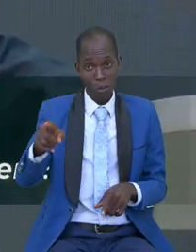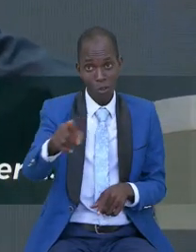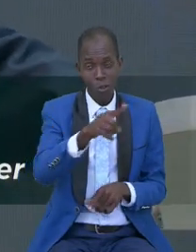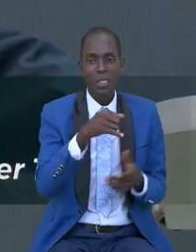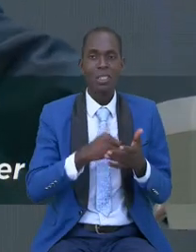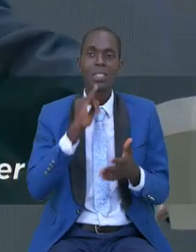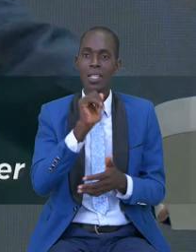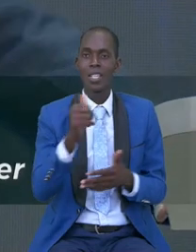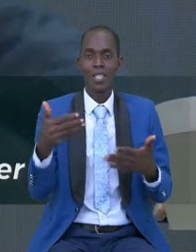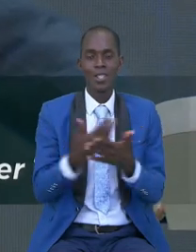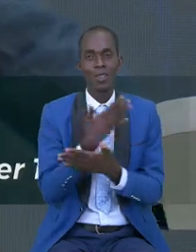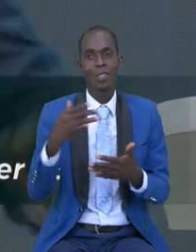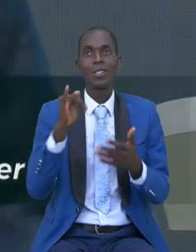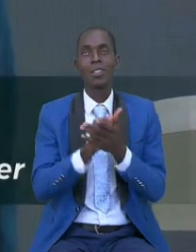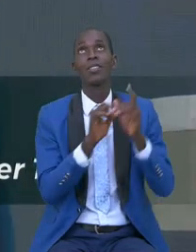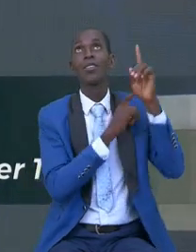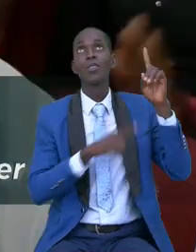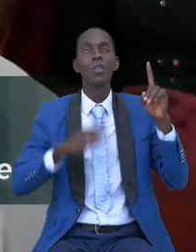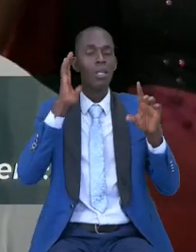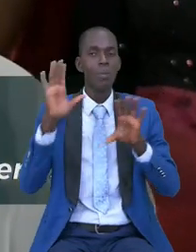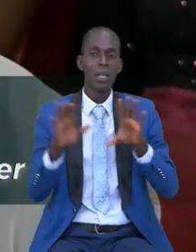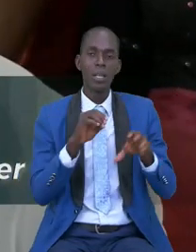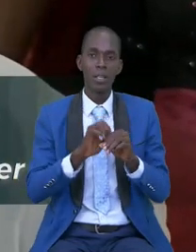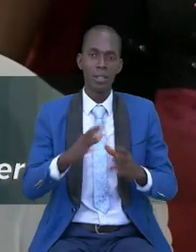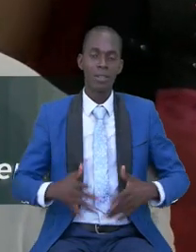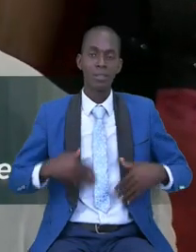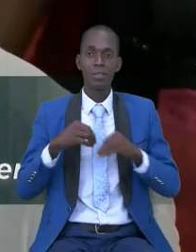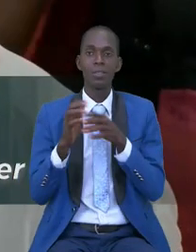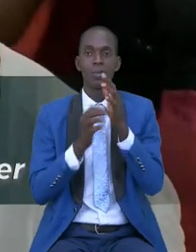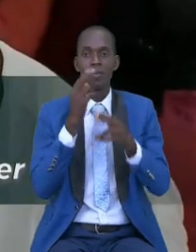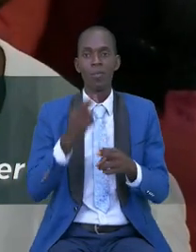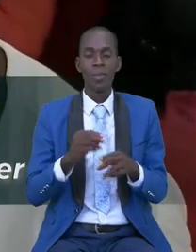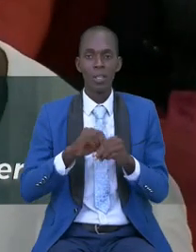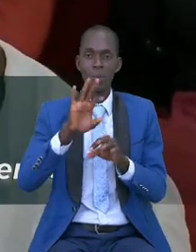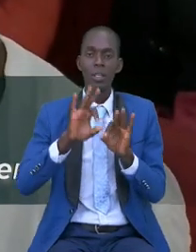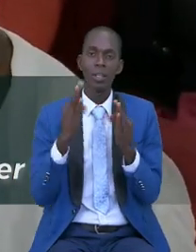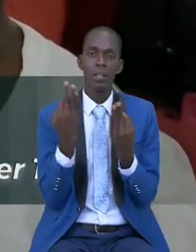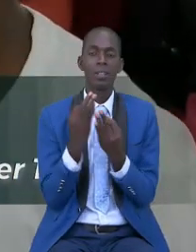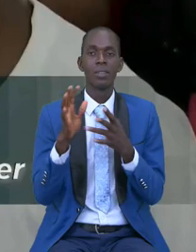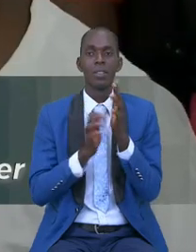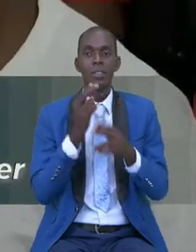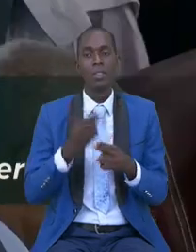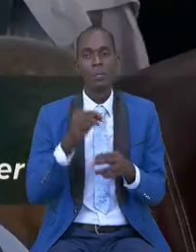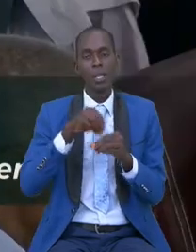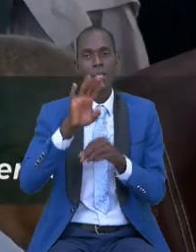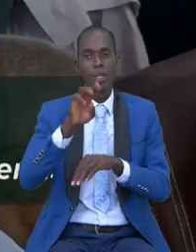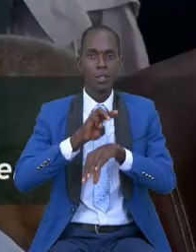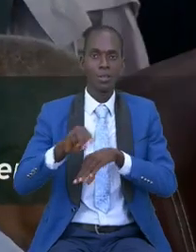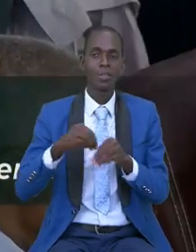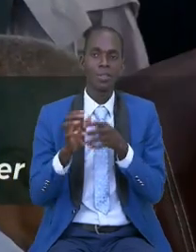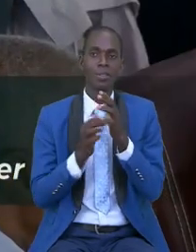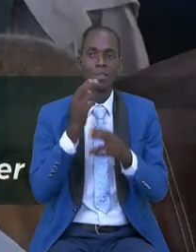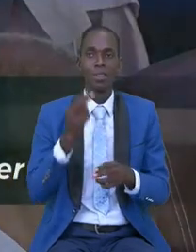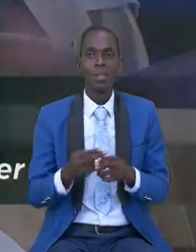new thing the Lord is going to do in your life, in your family, in your ministry. I